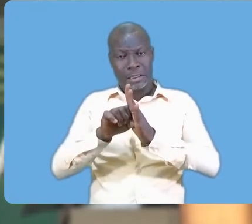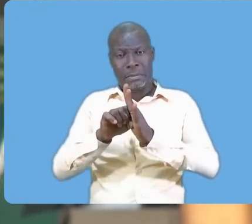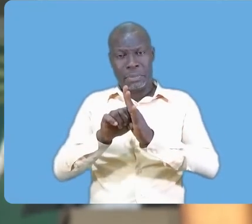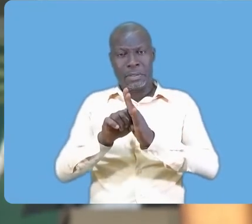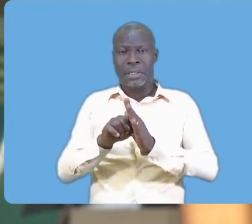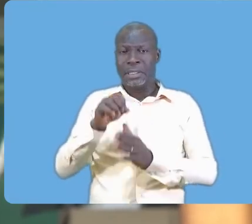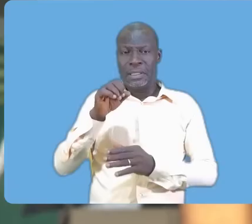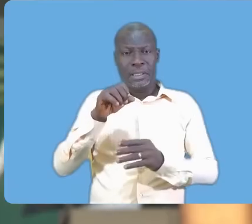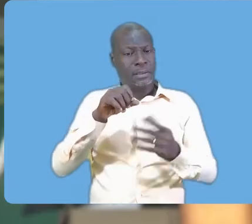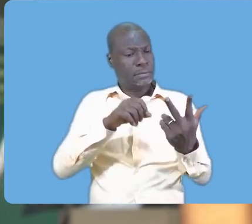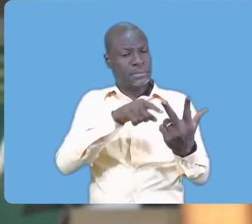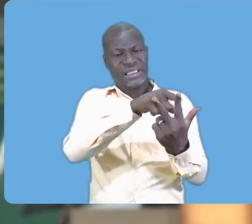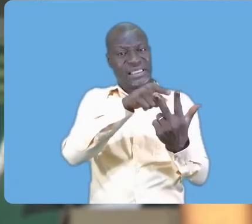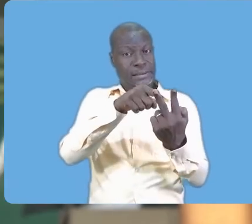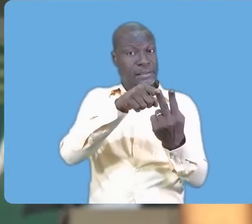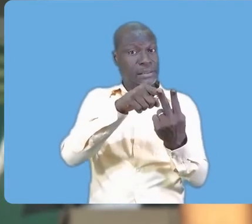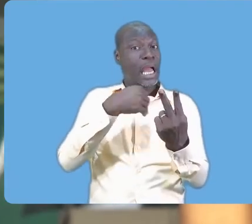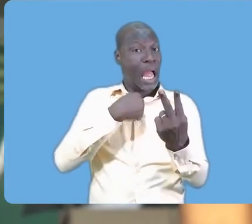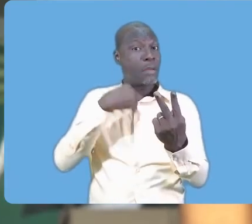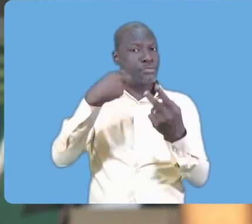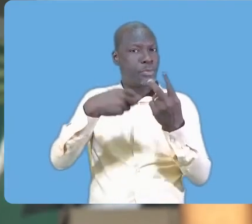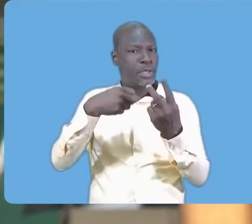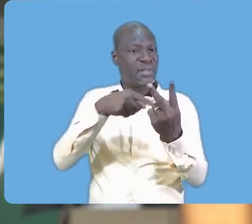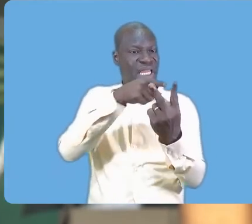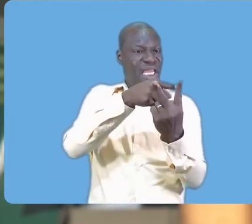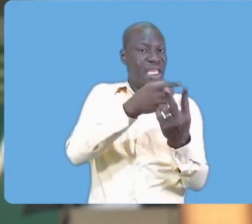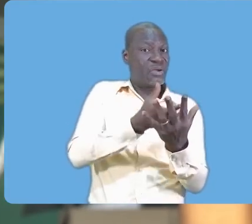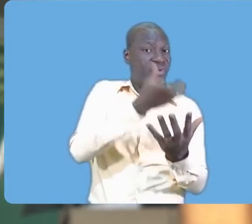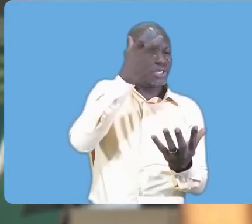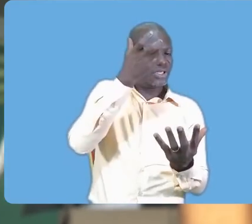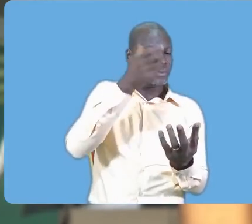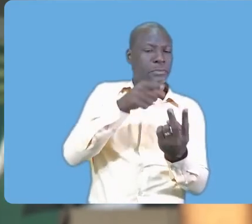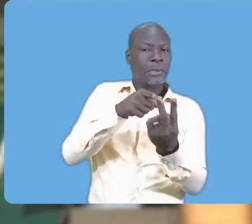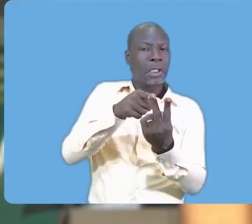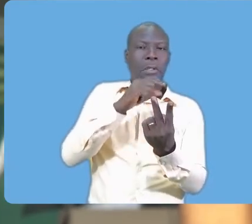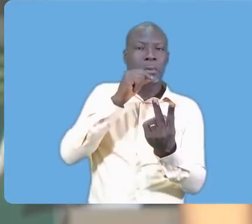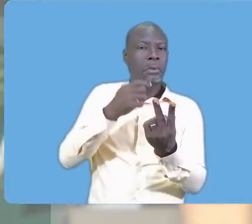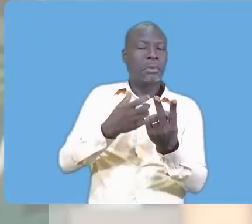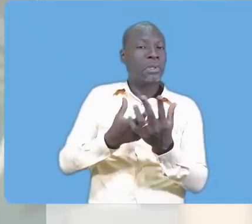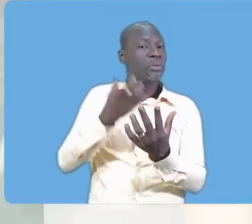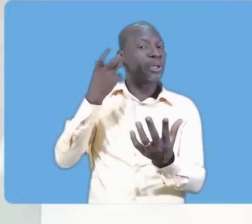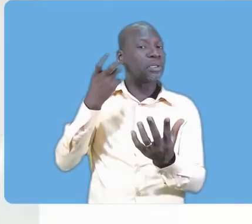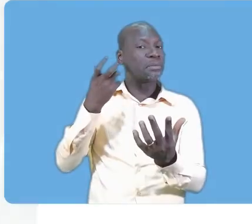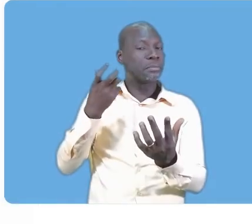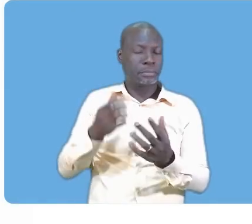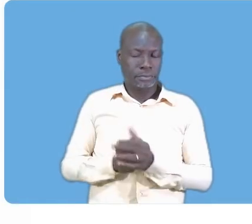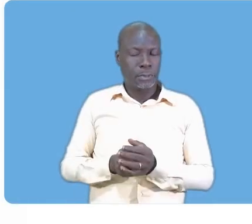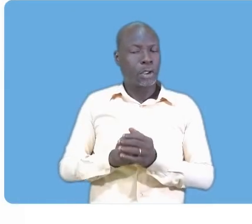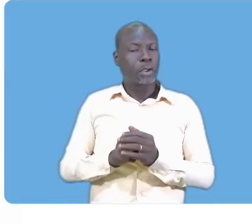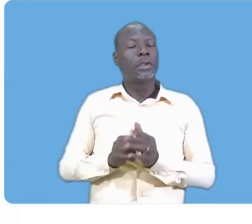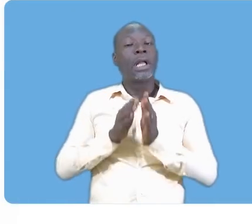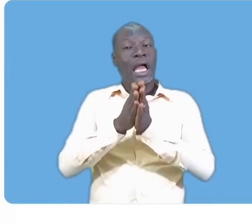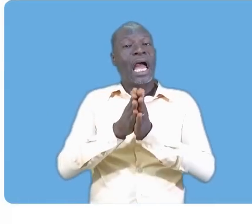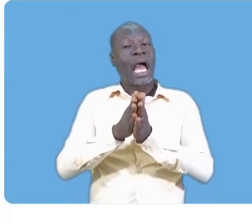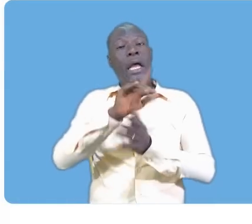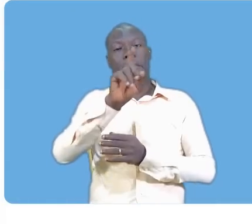esu mi sai na mp no ye fa no jb dankwa adunu a obi